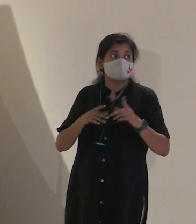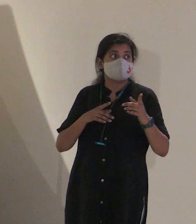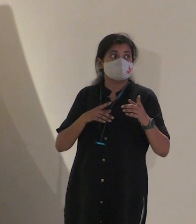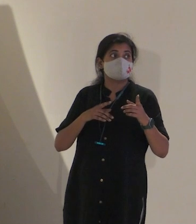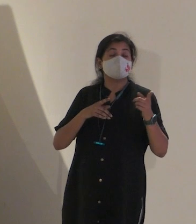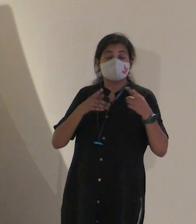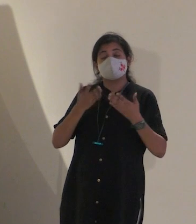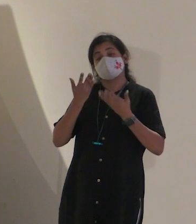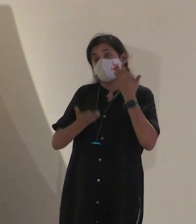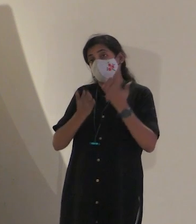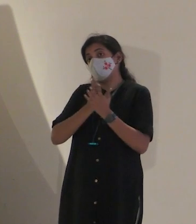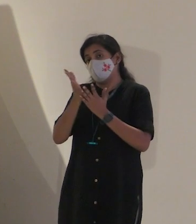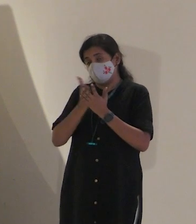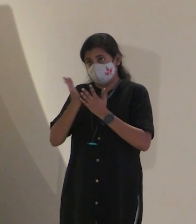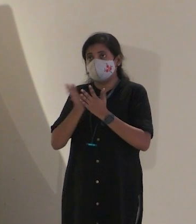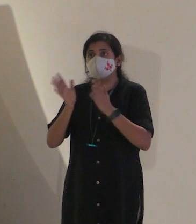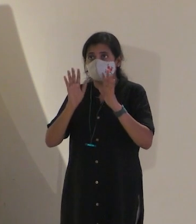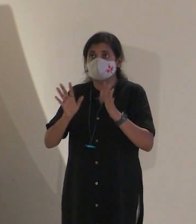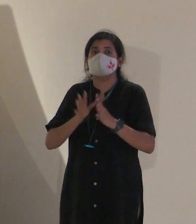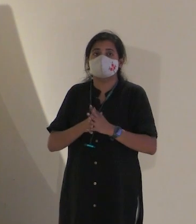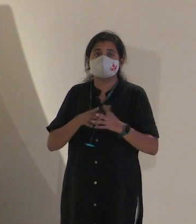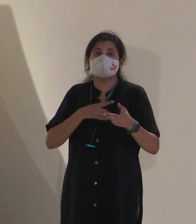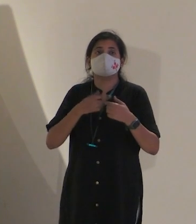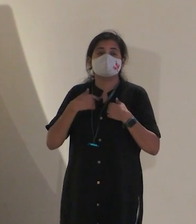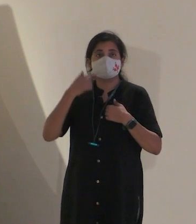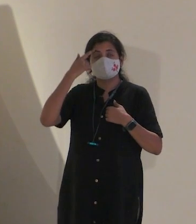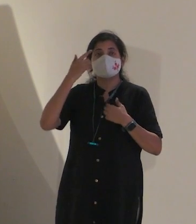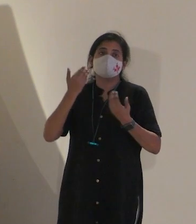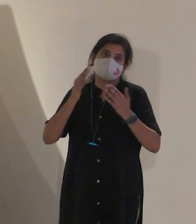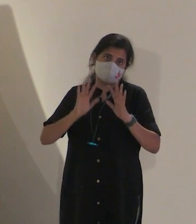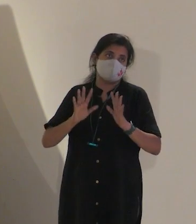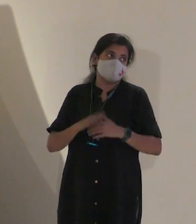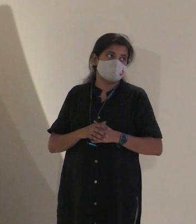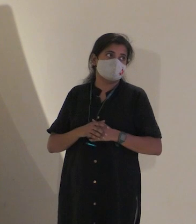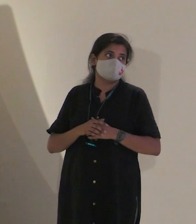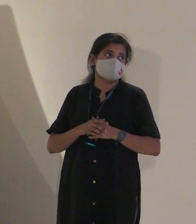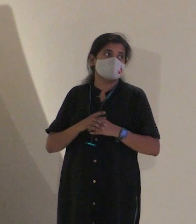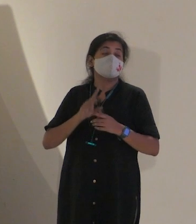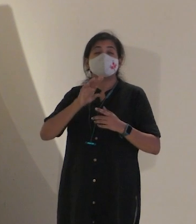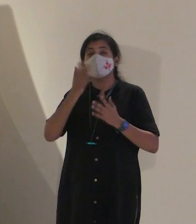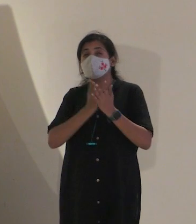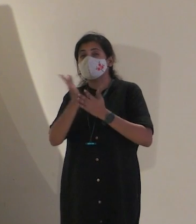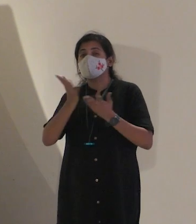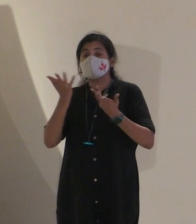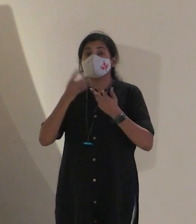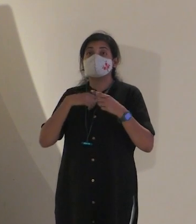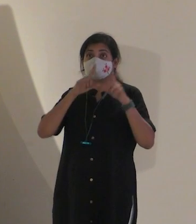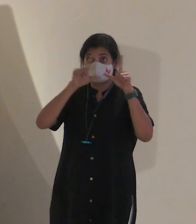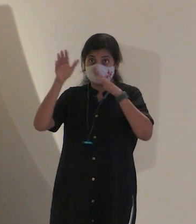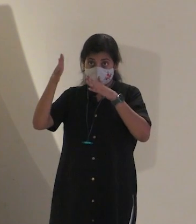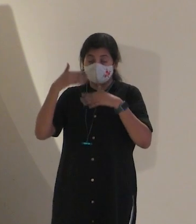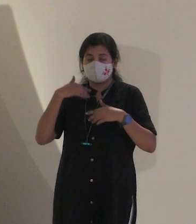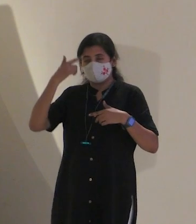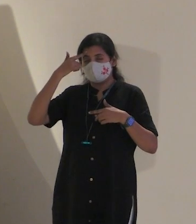opportunity or good moment to wonder if that is possible. And the other is, as museums, I think we